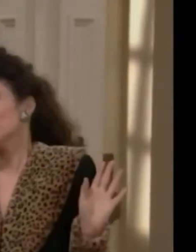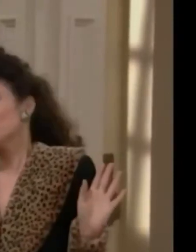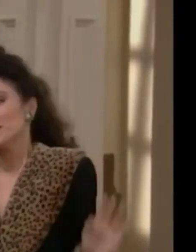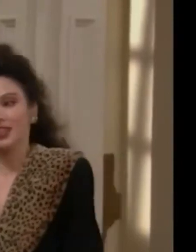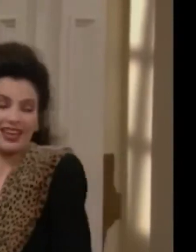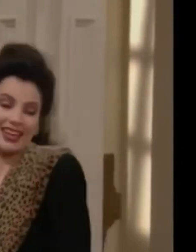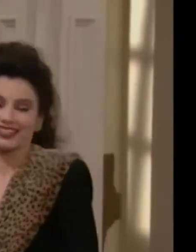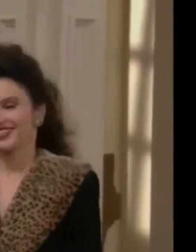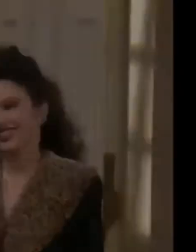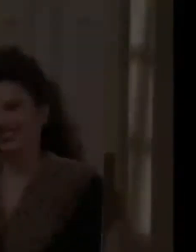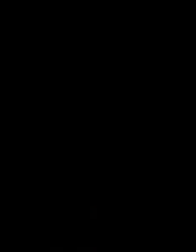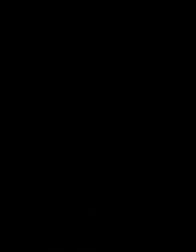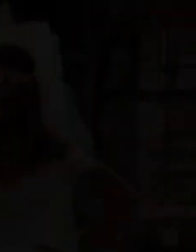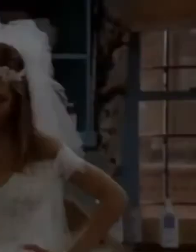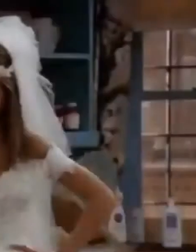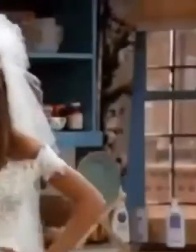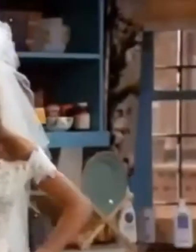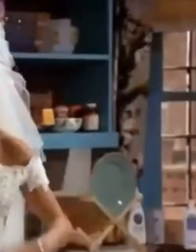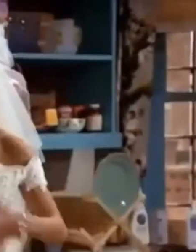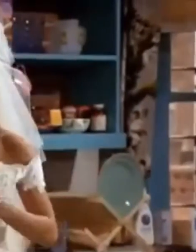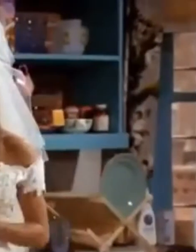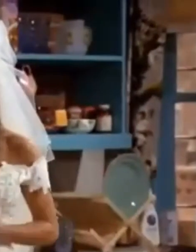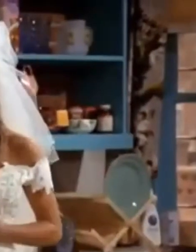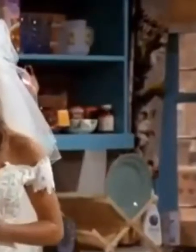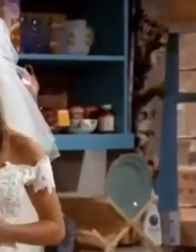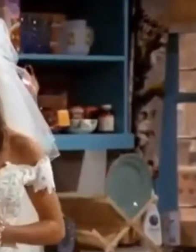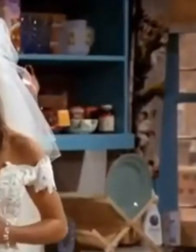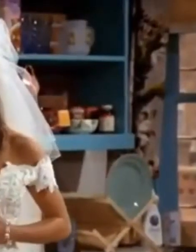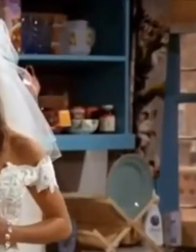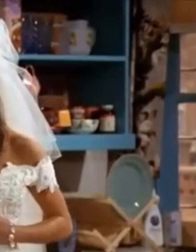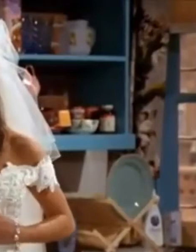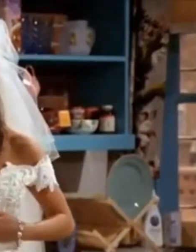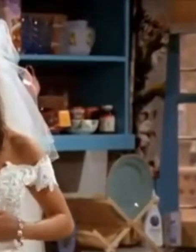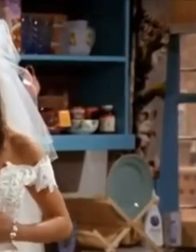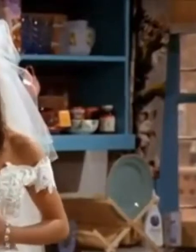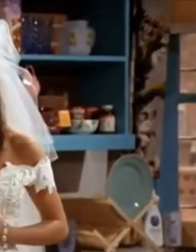it's best for the kids... Well, maybe that's my decision.